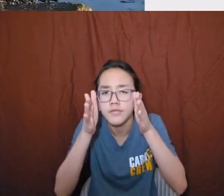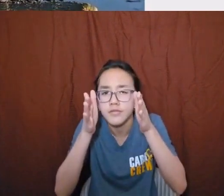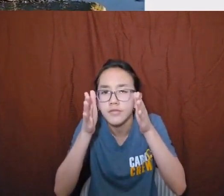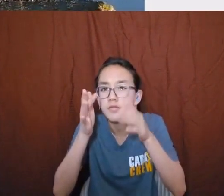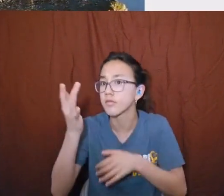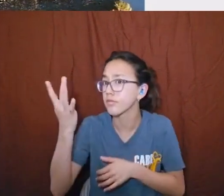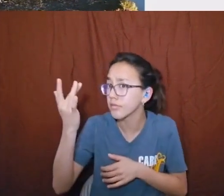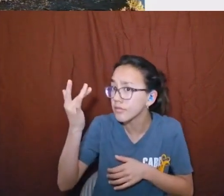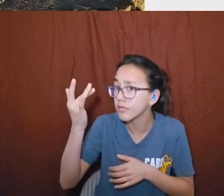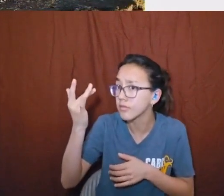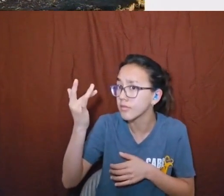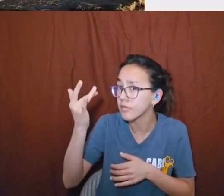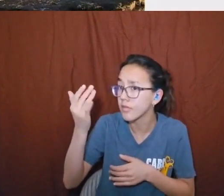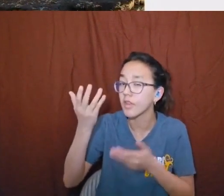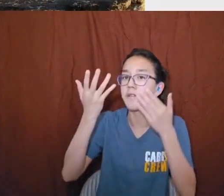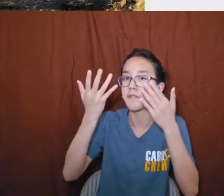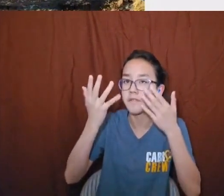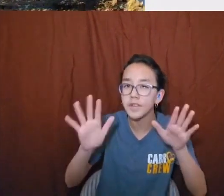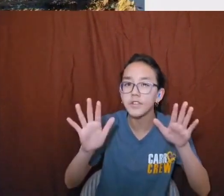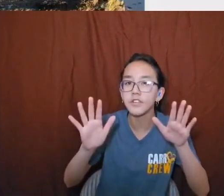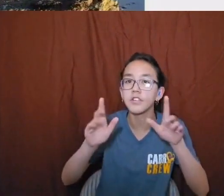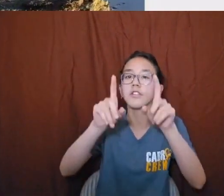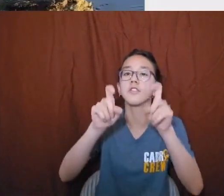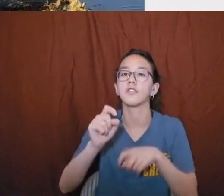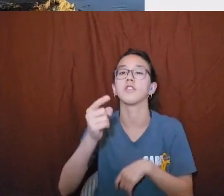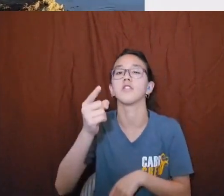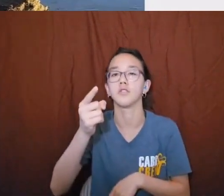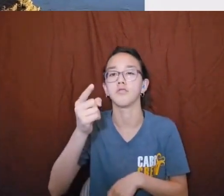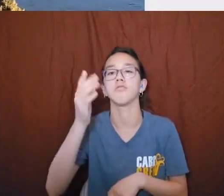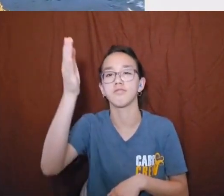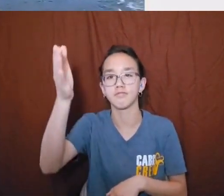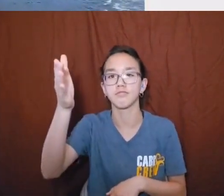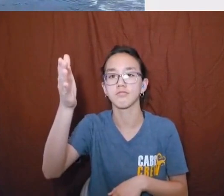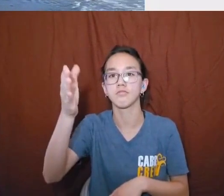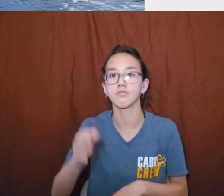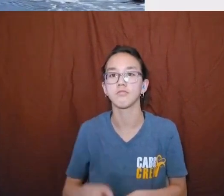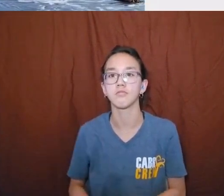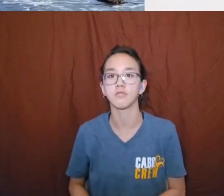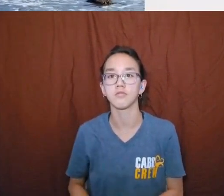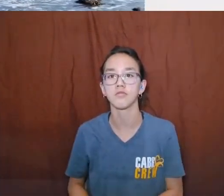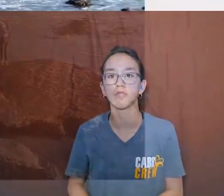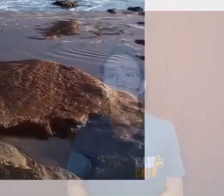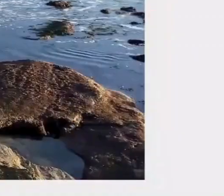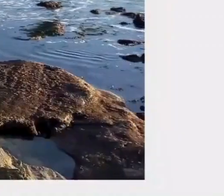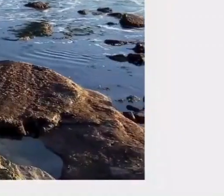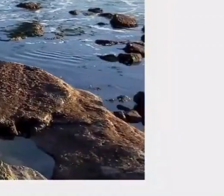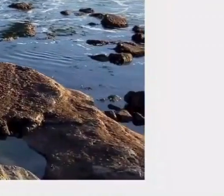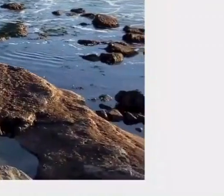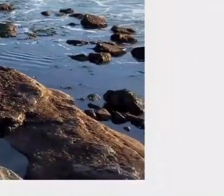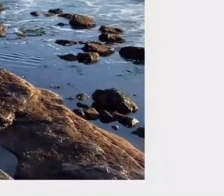Pay close attention because I'm going to quiz you on it at the end.